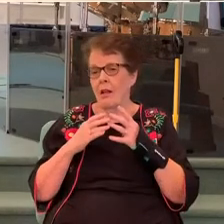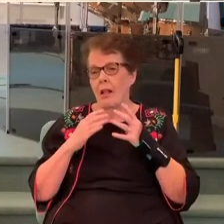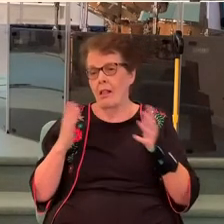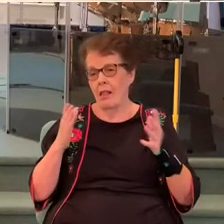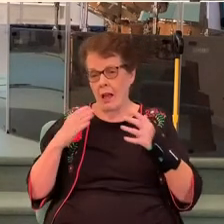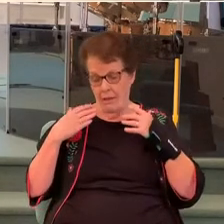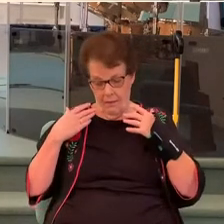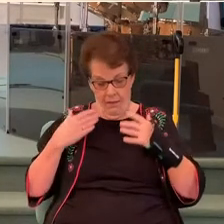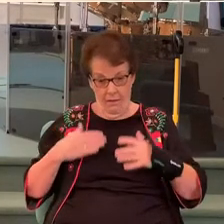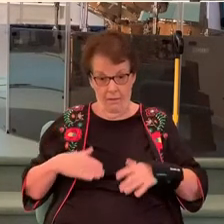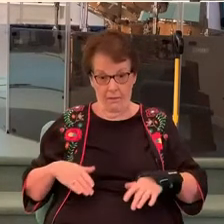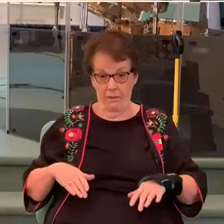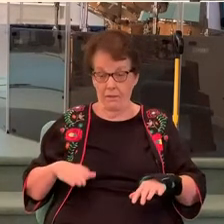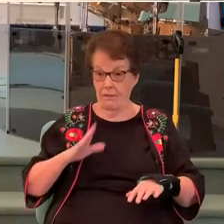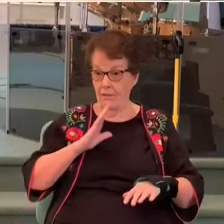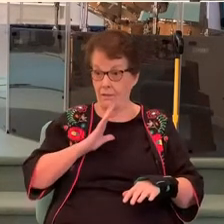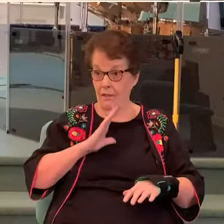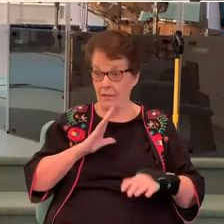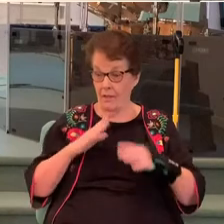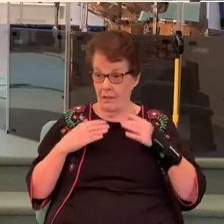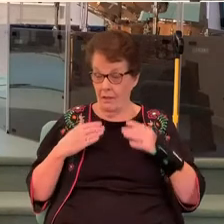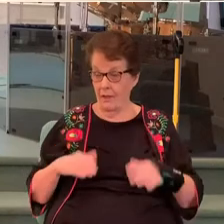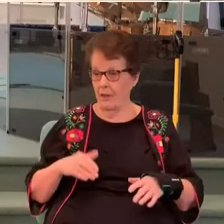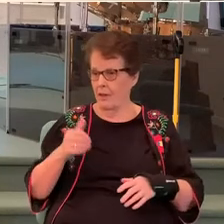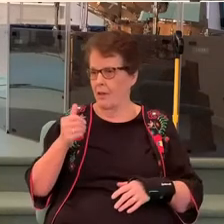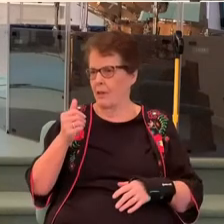passion. Many interferers, few